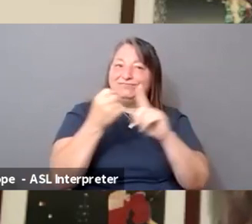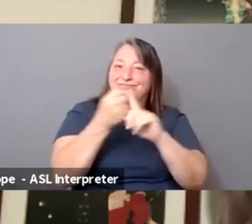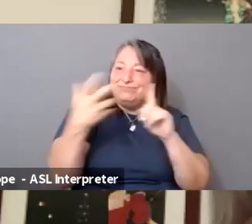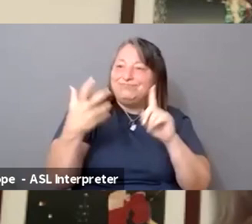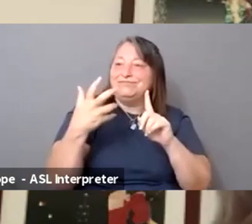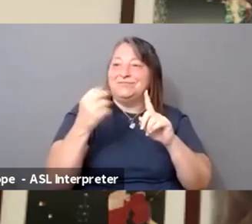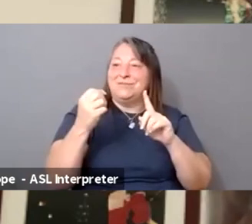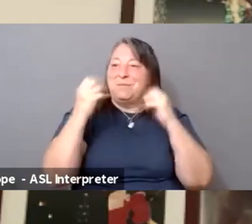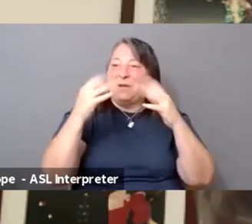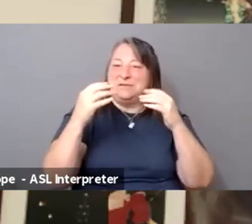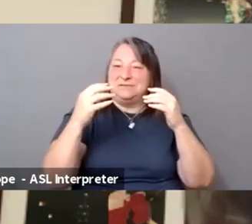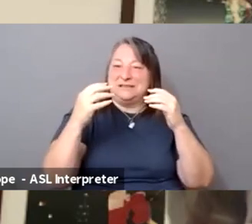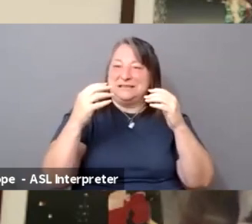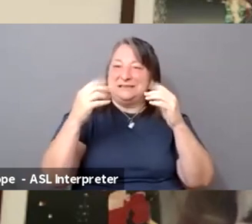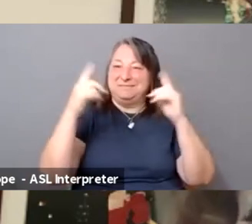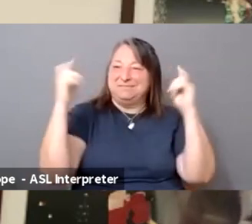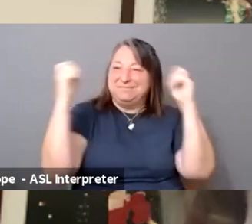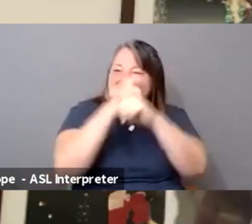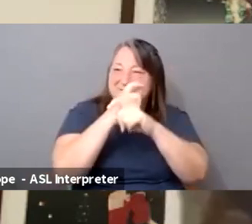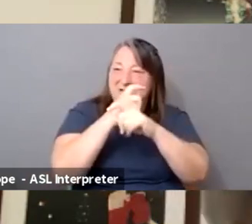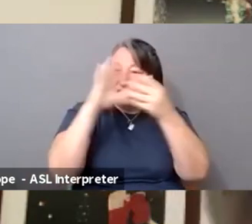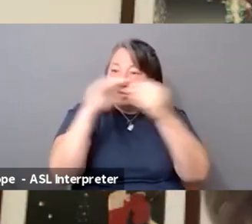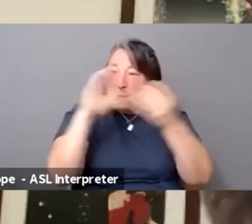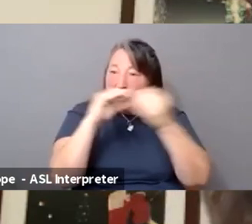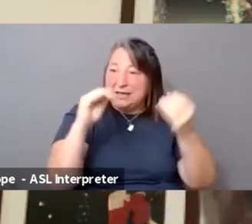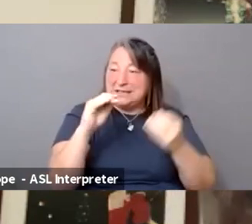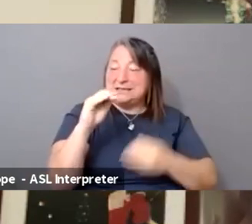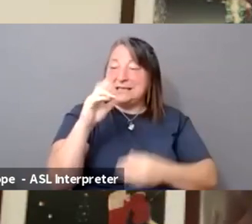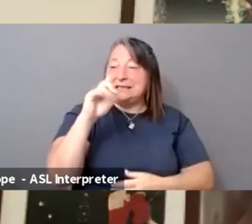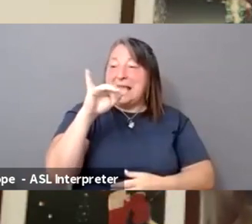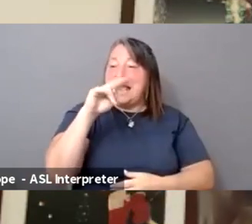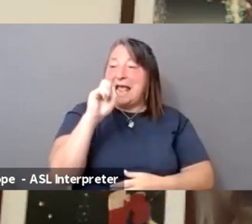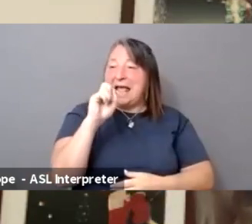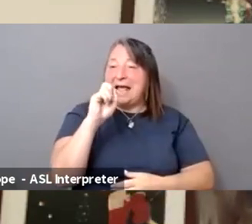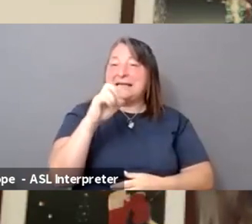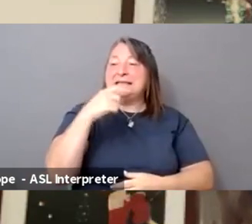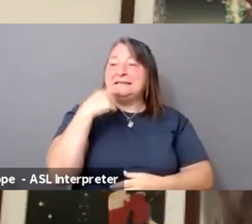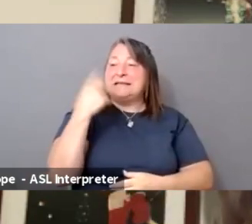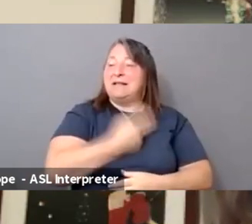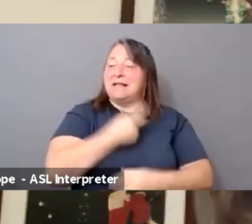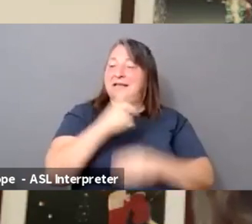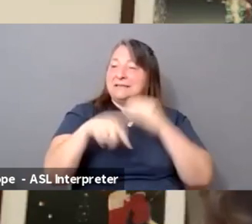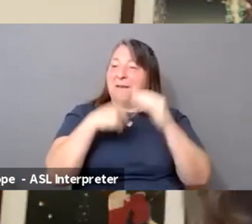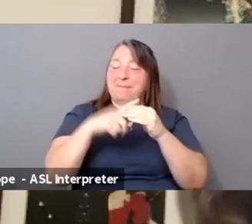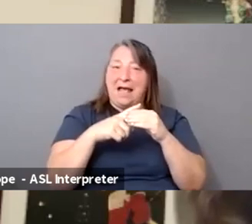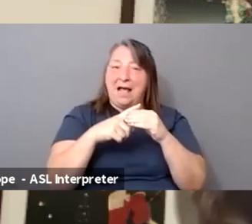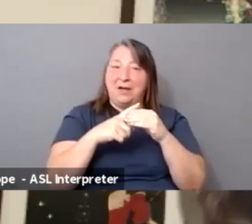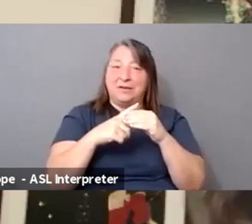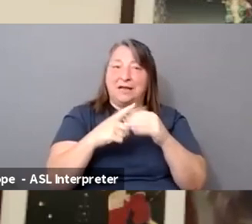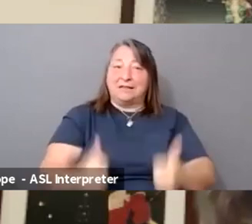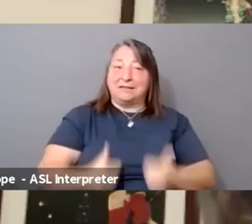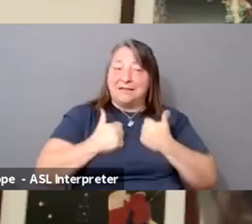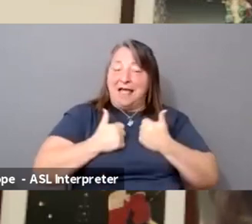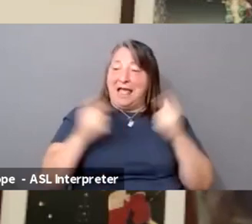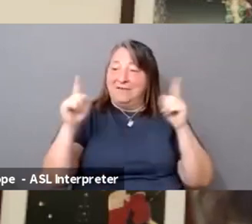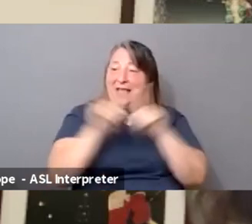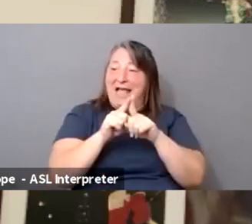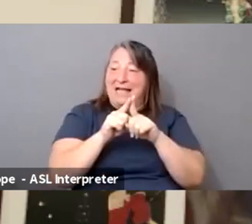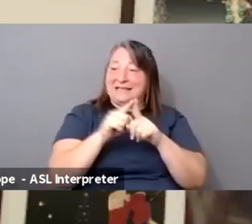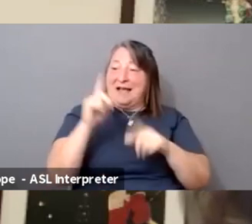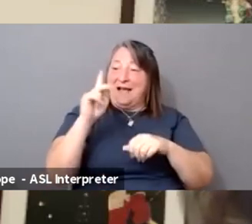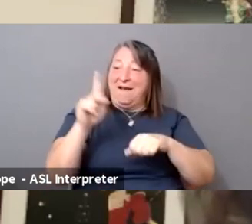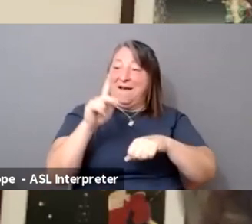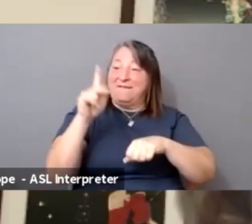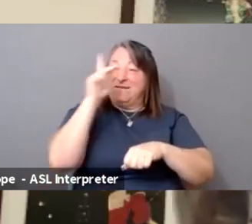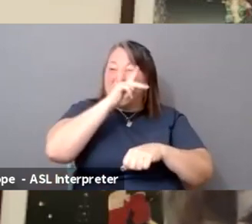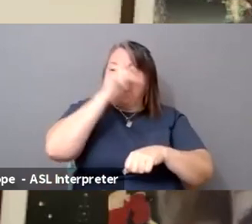multi-layered stories, I'm going to go back to you, Diane, to tell us a little bit about life as a Filipina